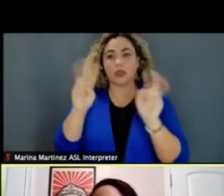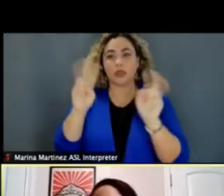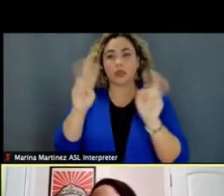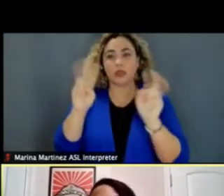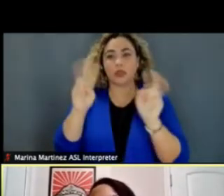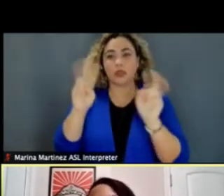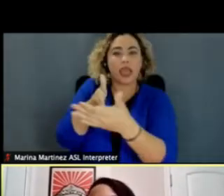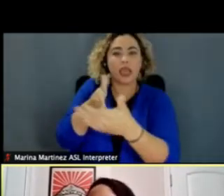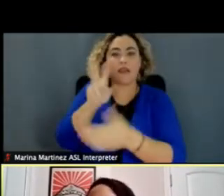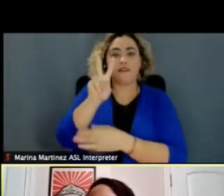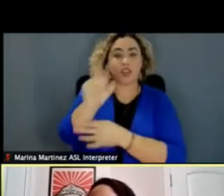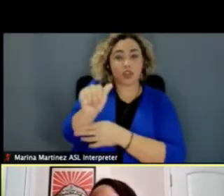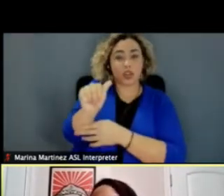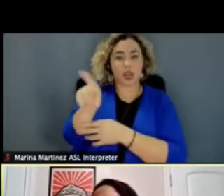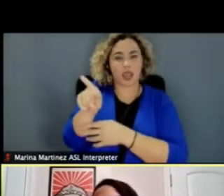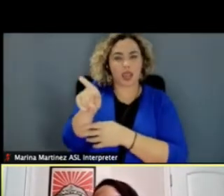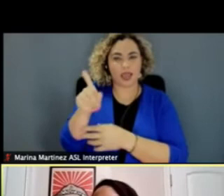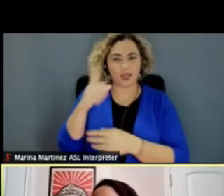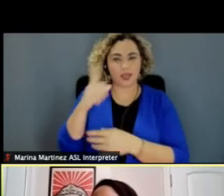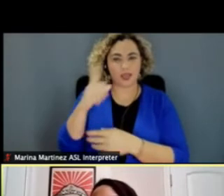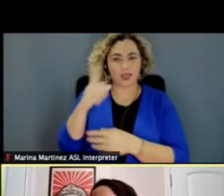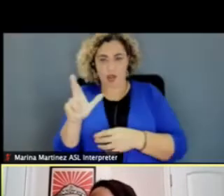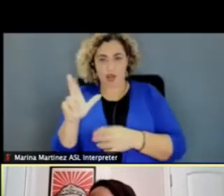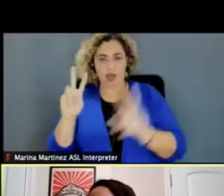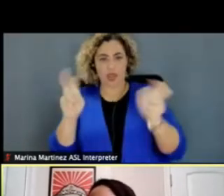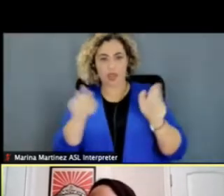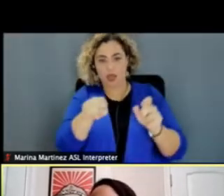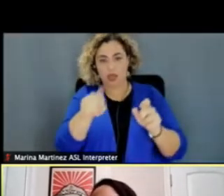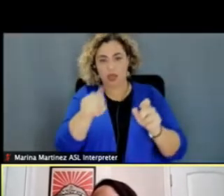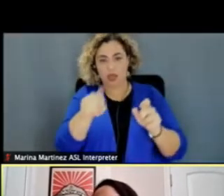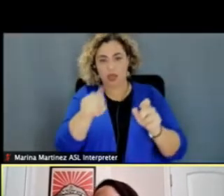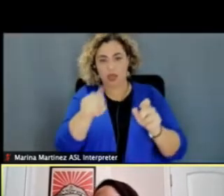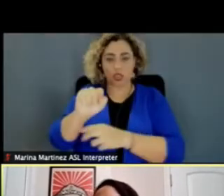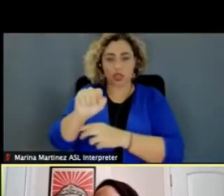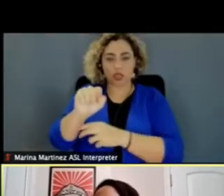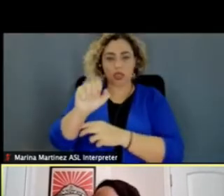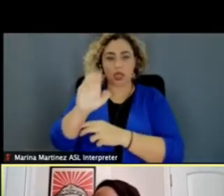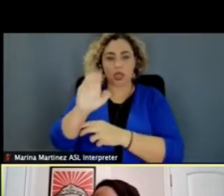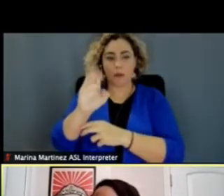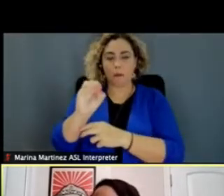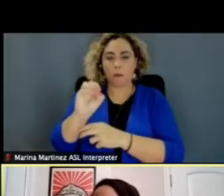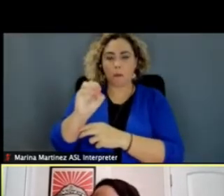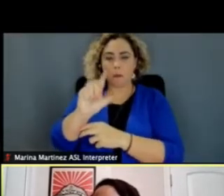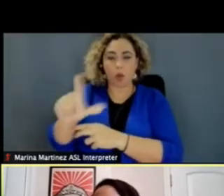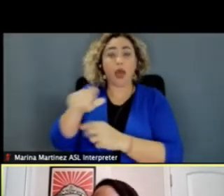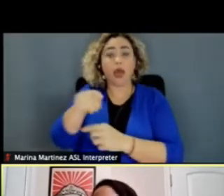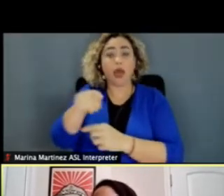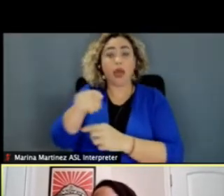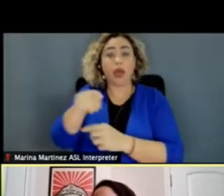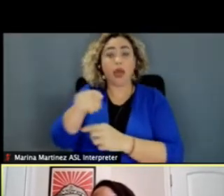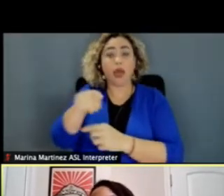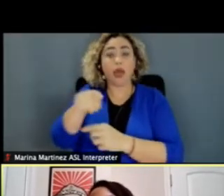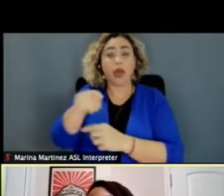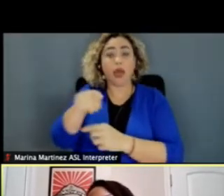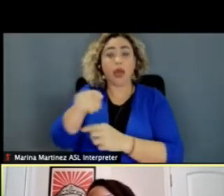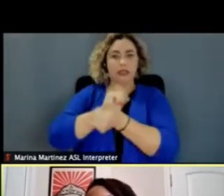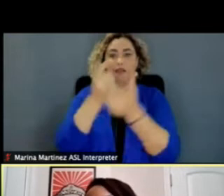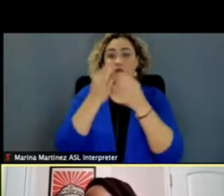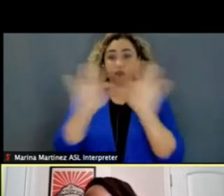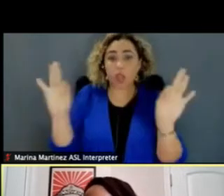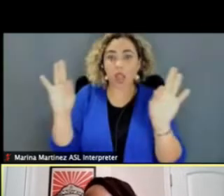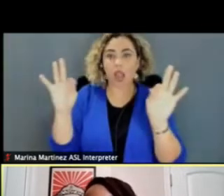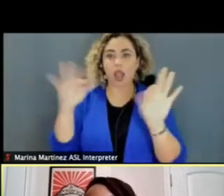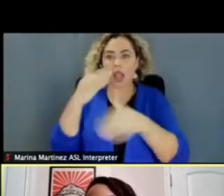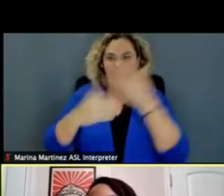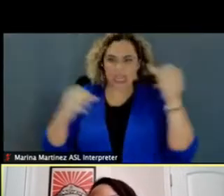to the left in Virginia. The right is of Charles Ball, who was once enslaved and was freed and fought in the War